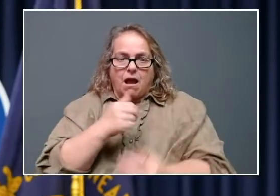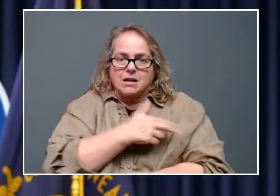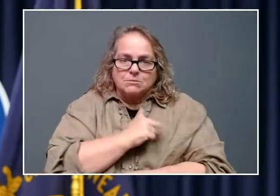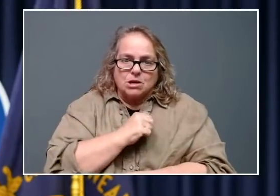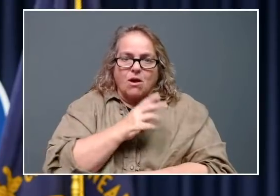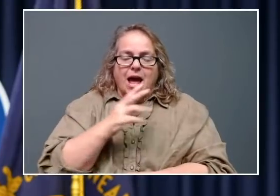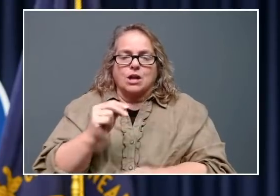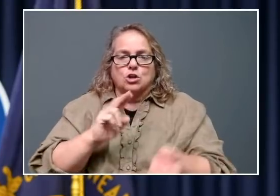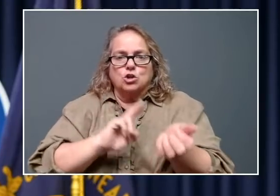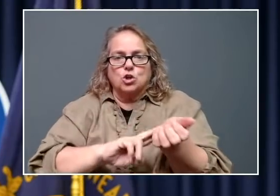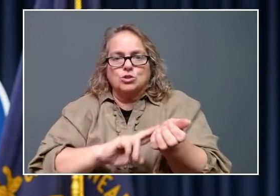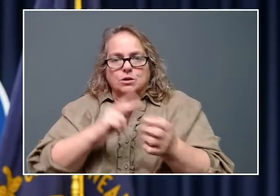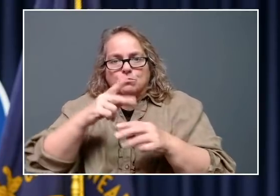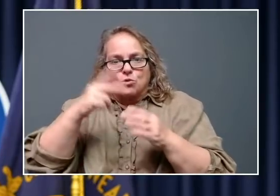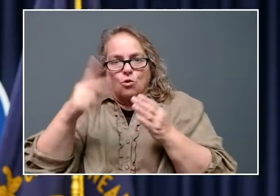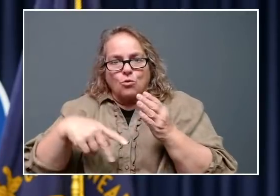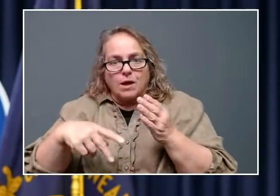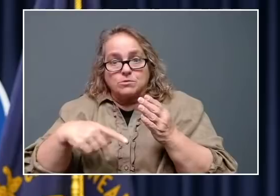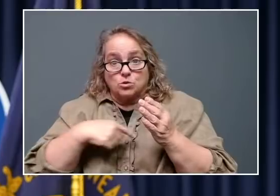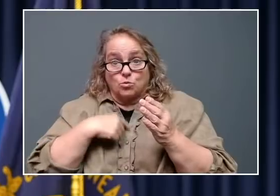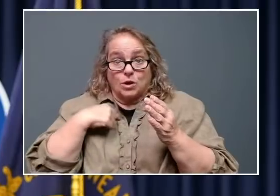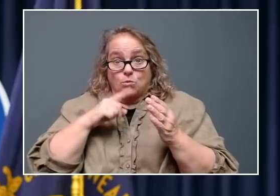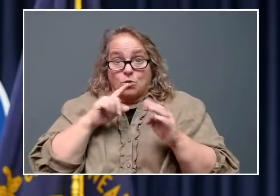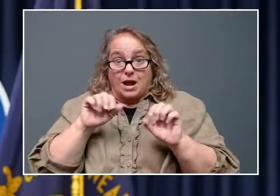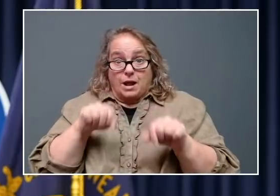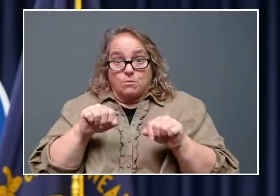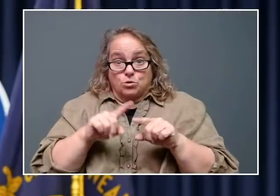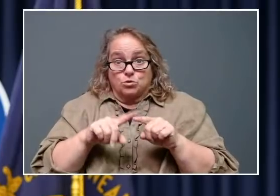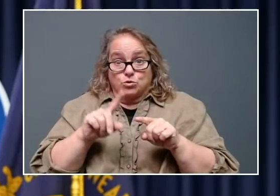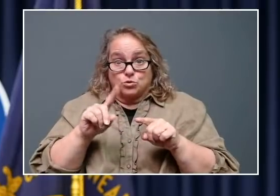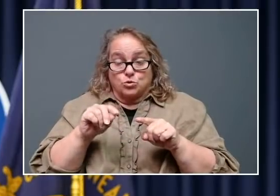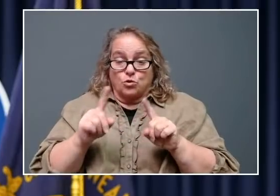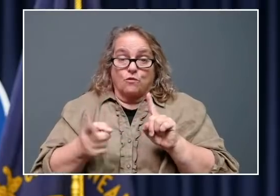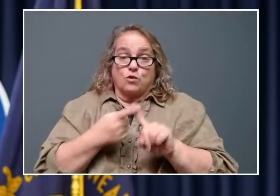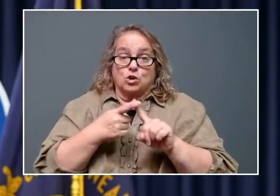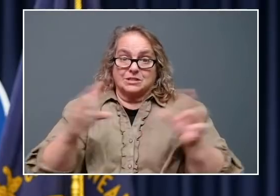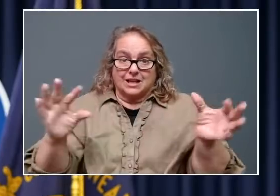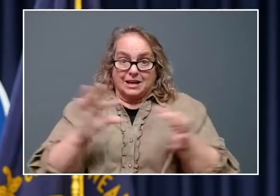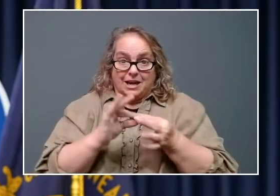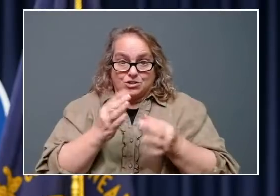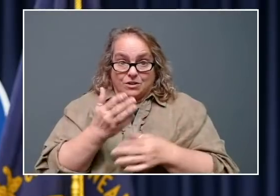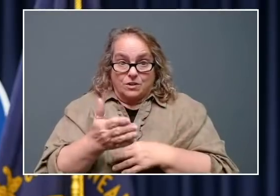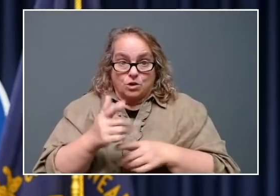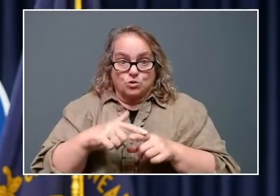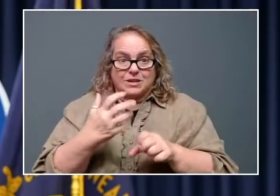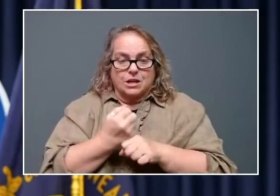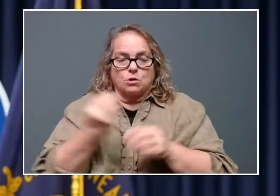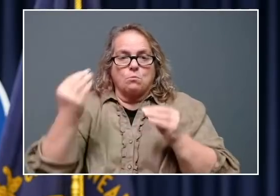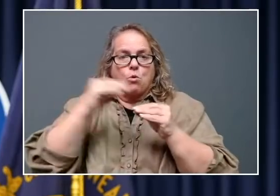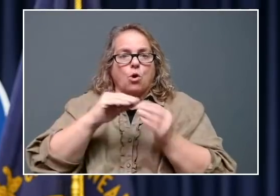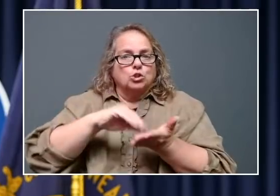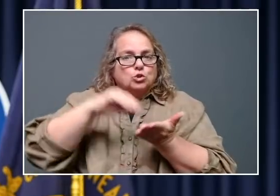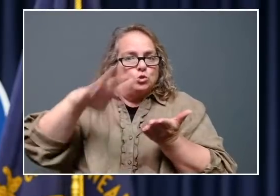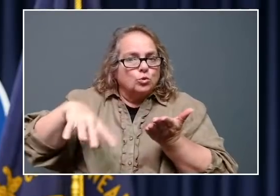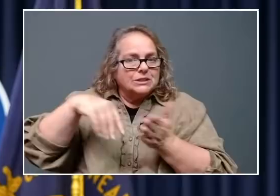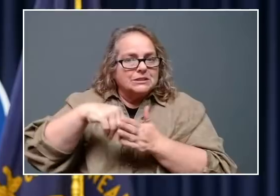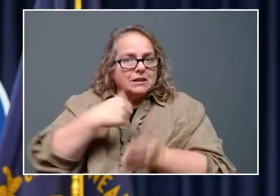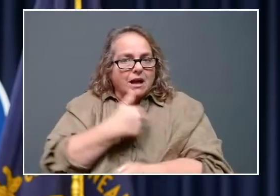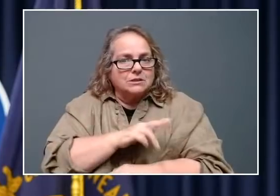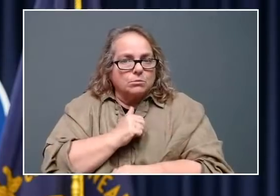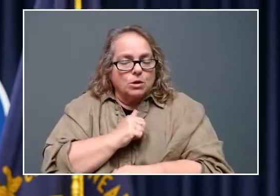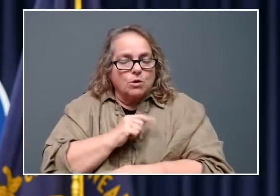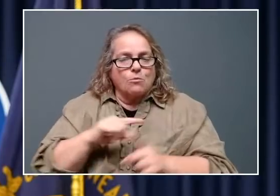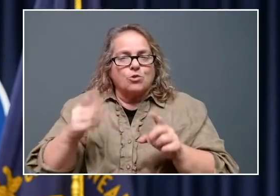We were able, I think in the very beginning, I was able to do the first connection there to get more students in hospitals, but to get a more